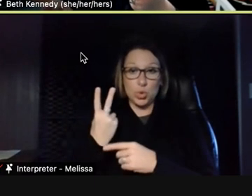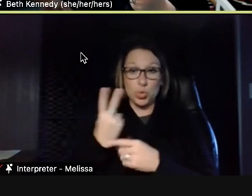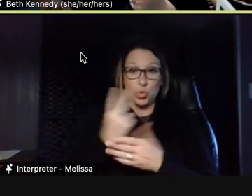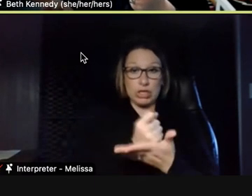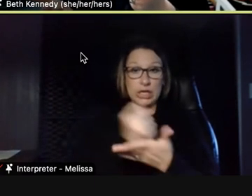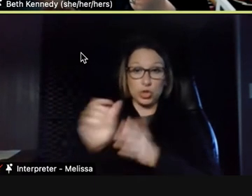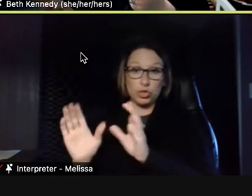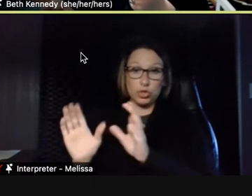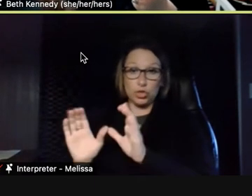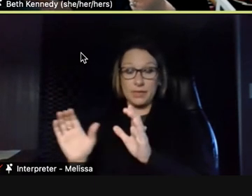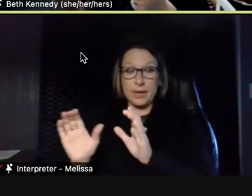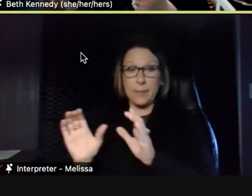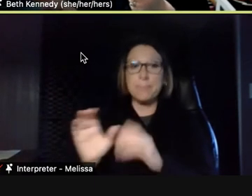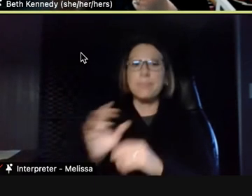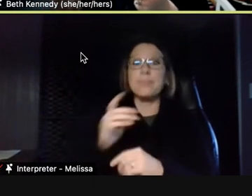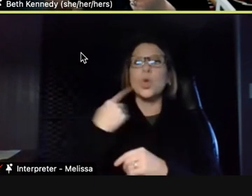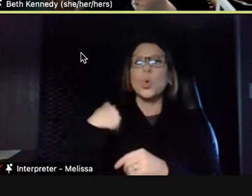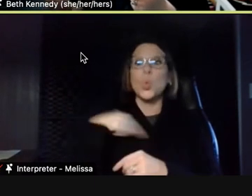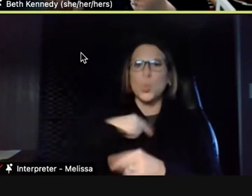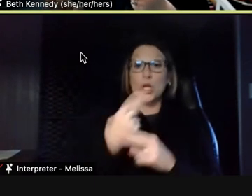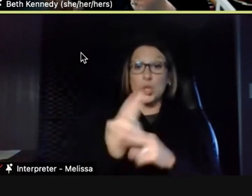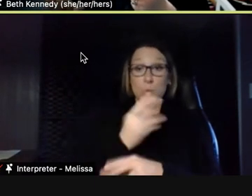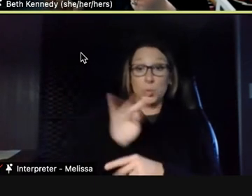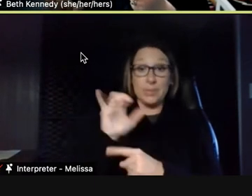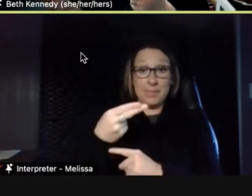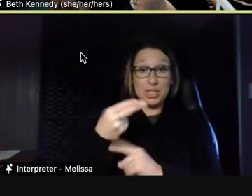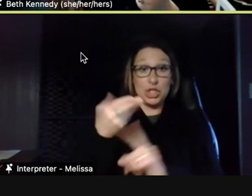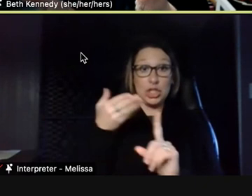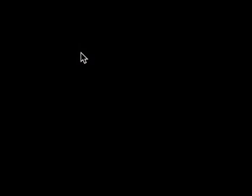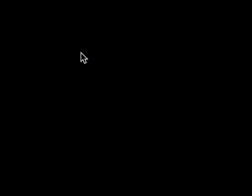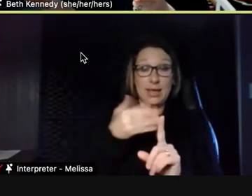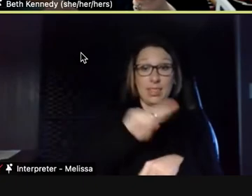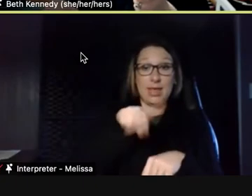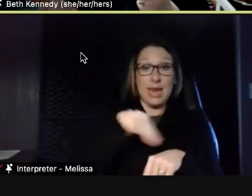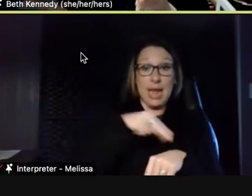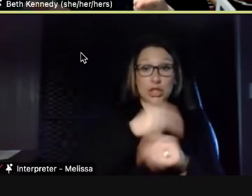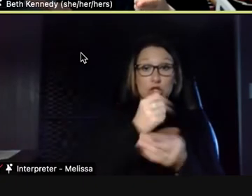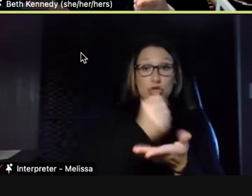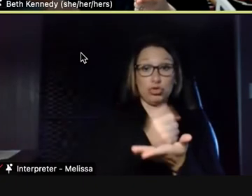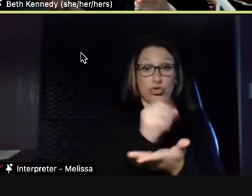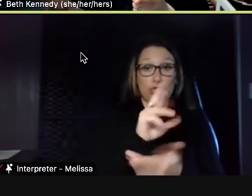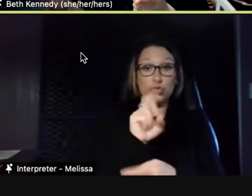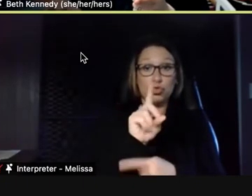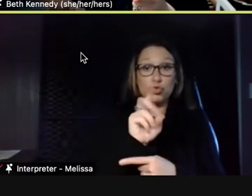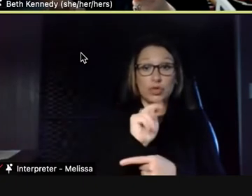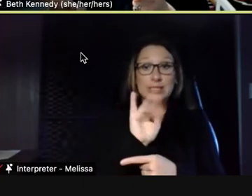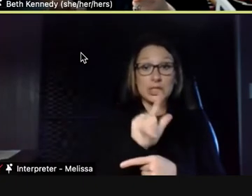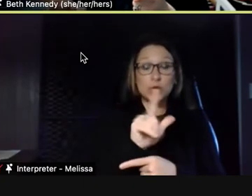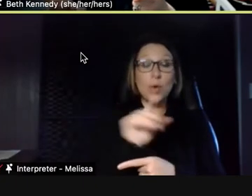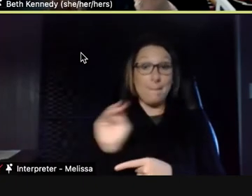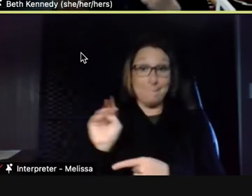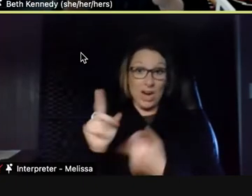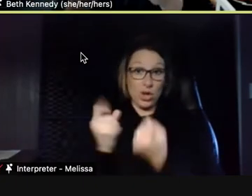the model that Donna and the Deafblind Project staff have been supporting in Maryland as well.